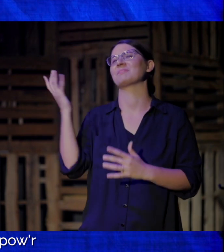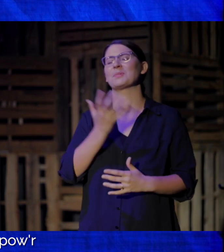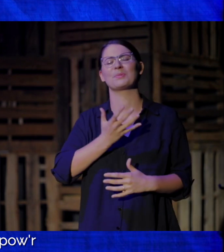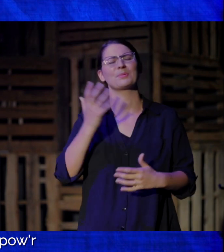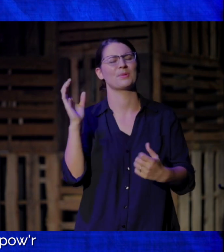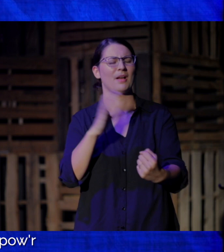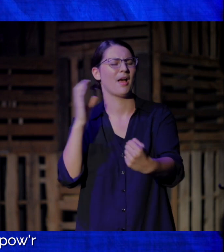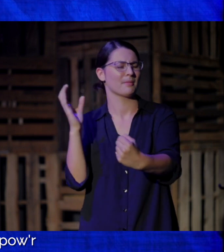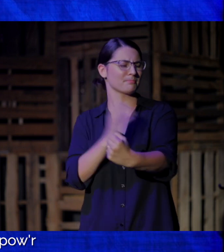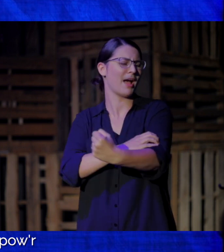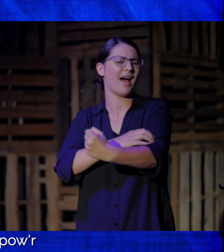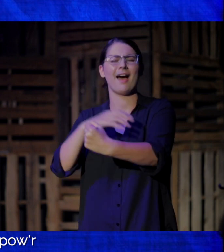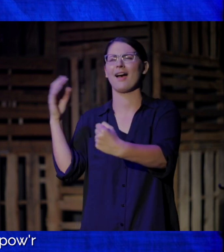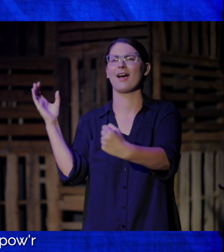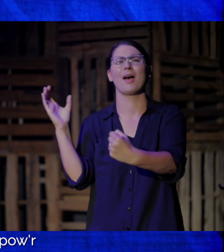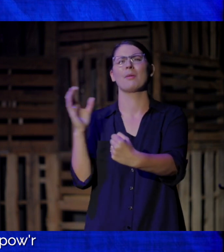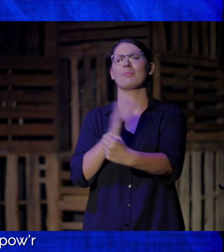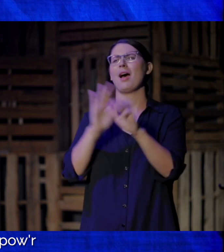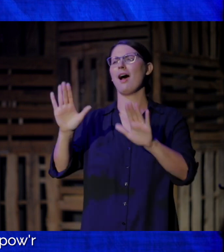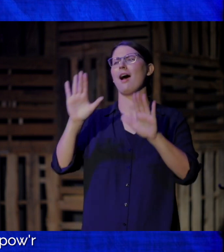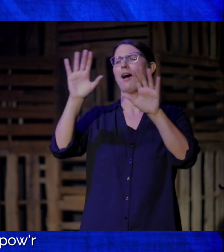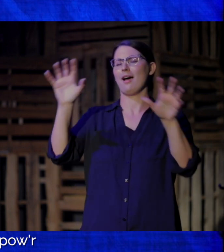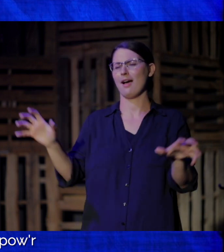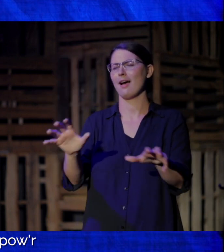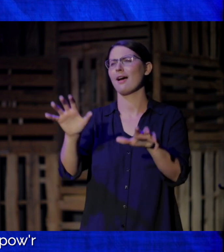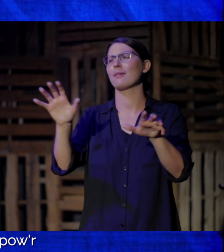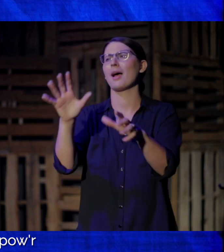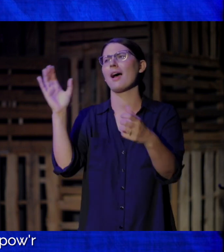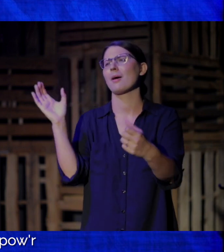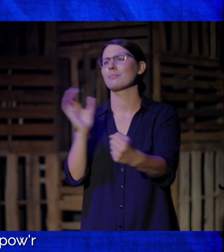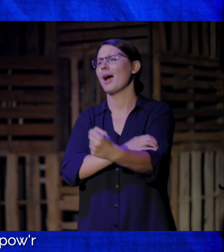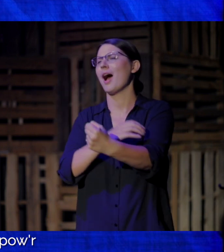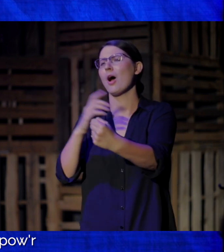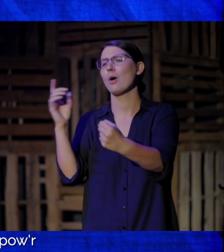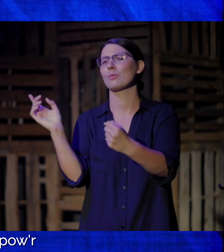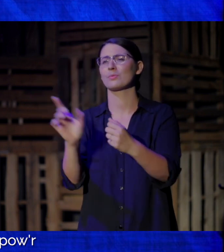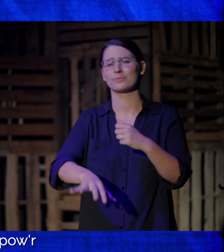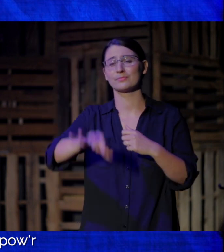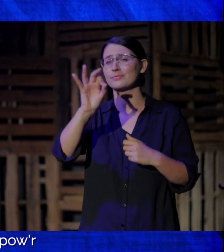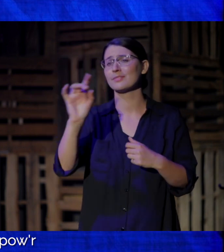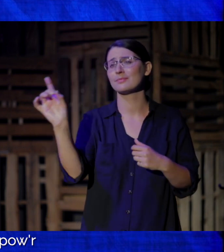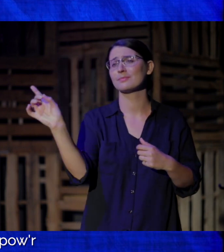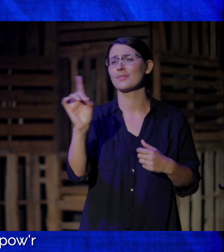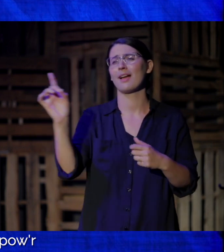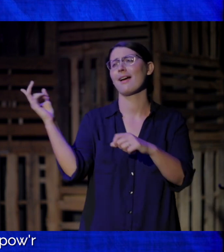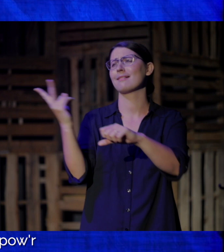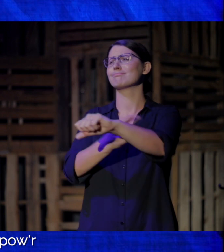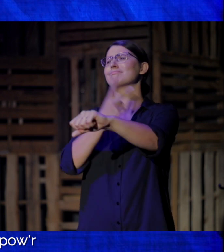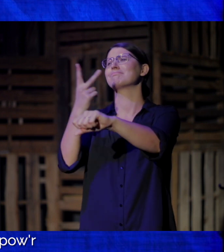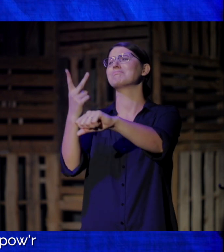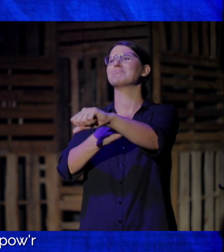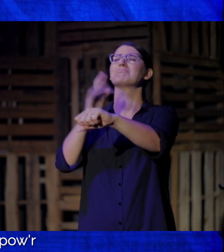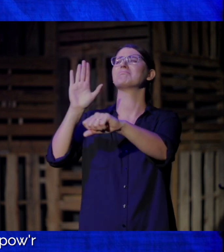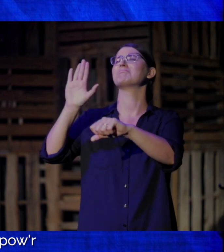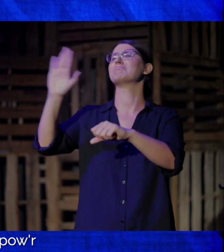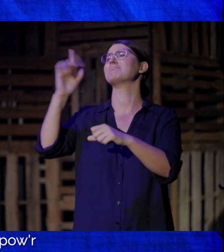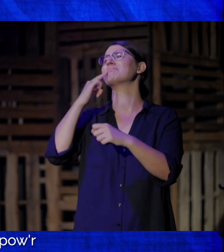Lamb. Power, power, wonder-working power in the blood of the Lamb.